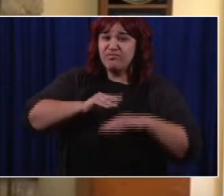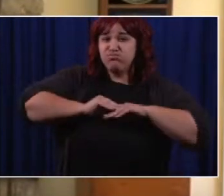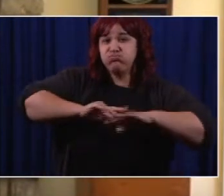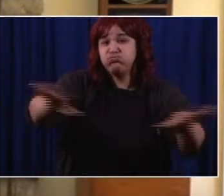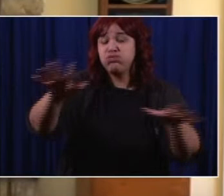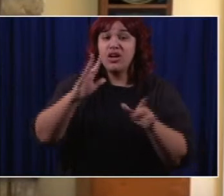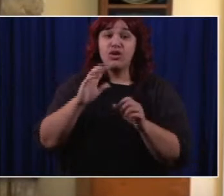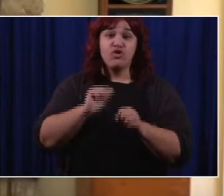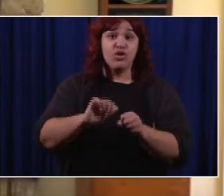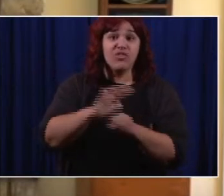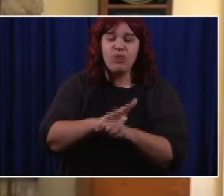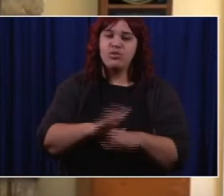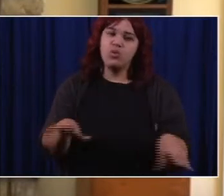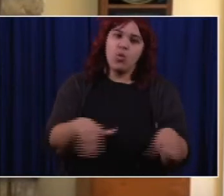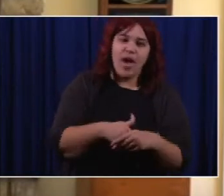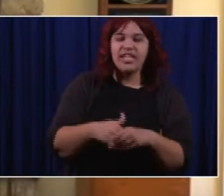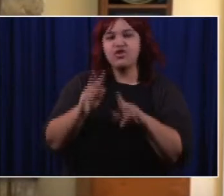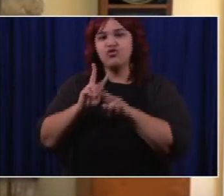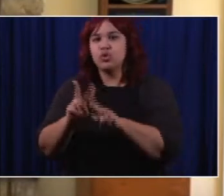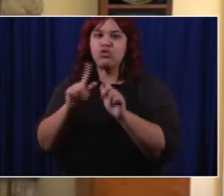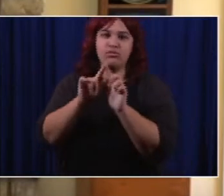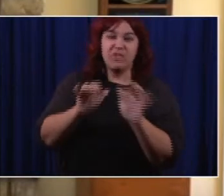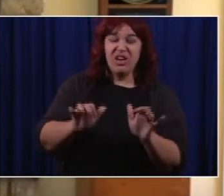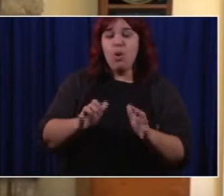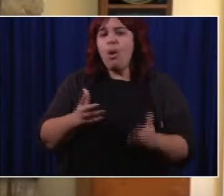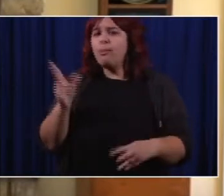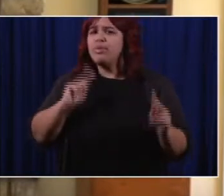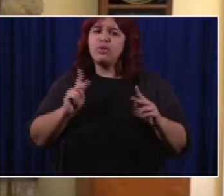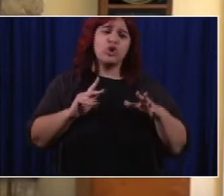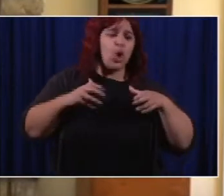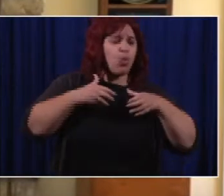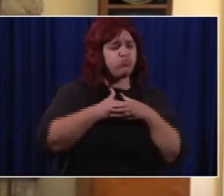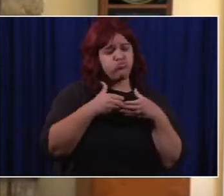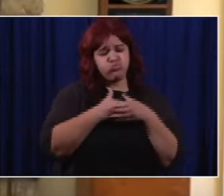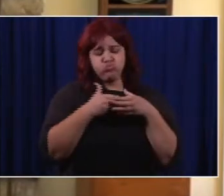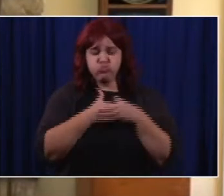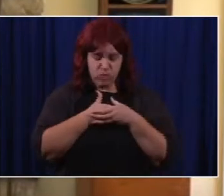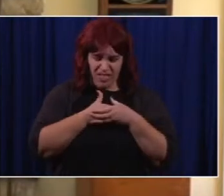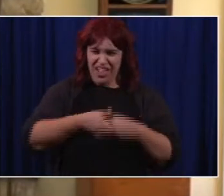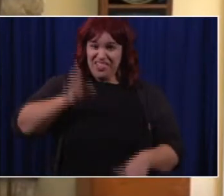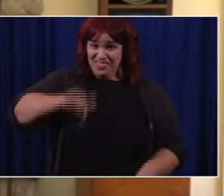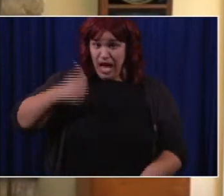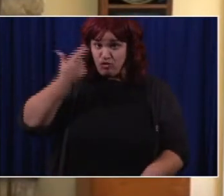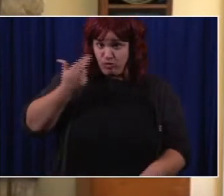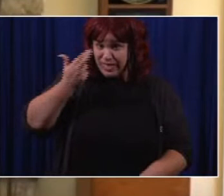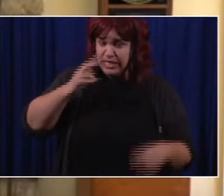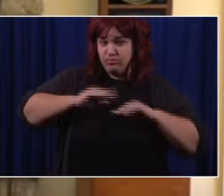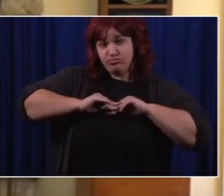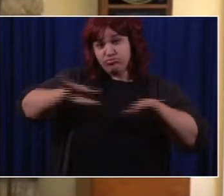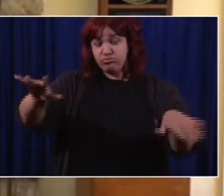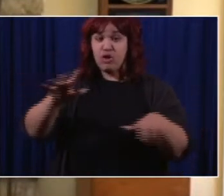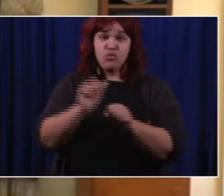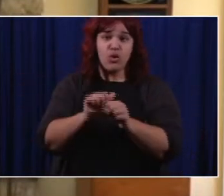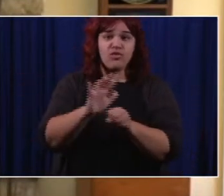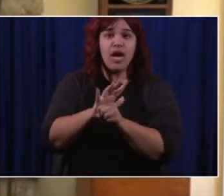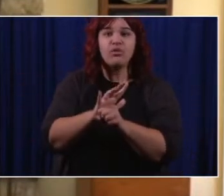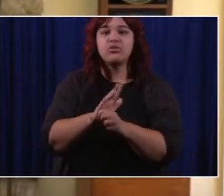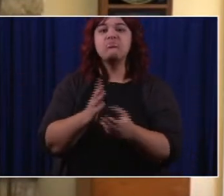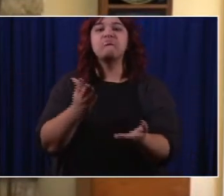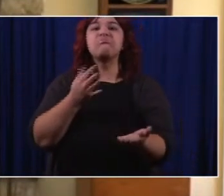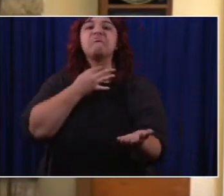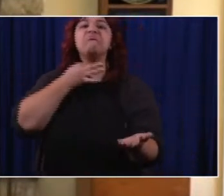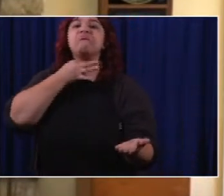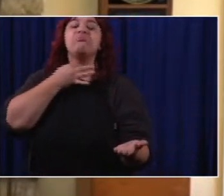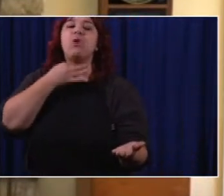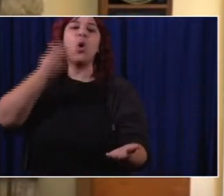the spread? And finally, if small gatherings of family and friends are major sources of spread, which you've said, why not some type of order limiting